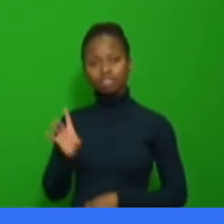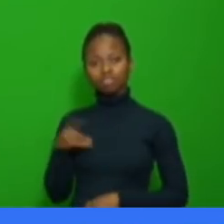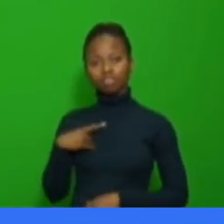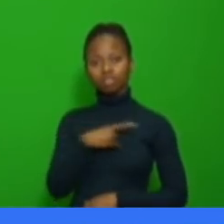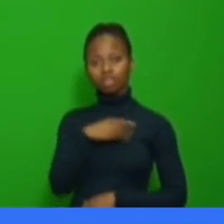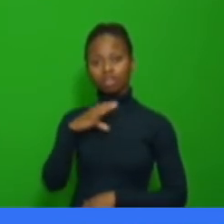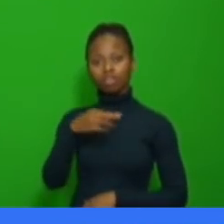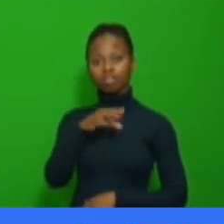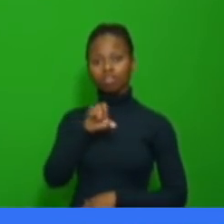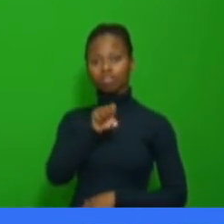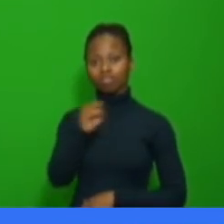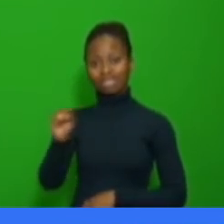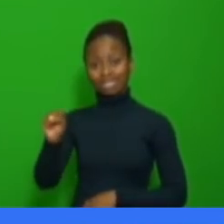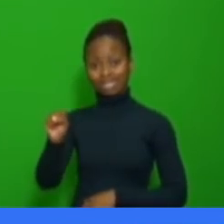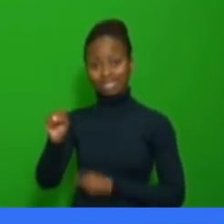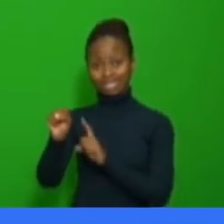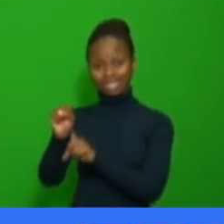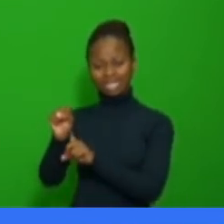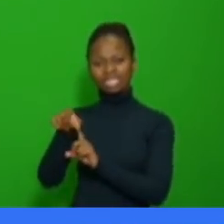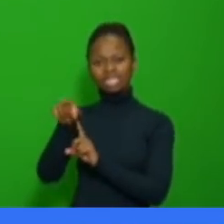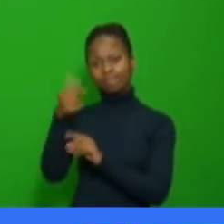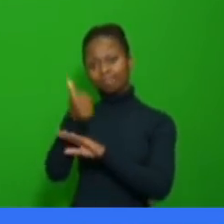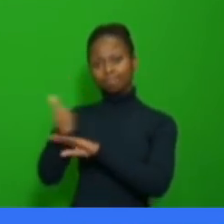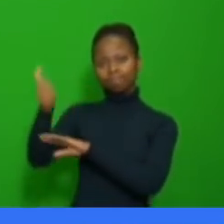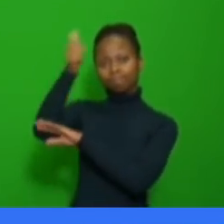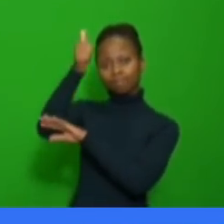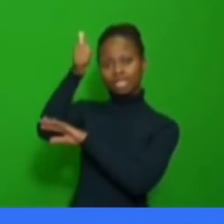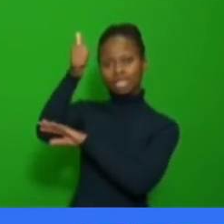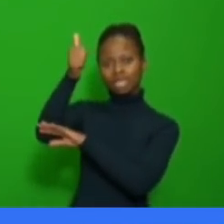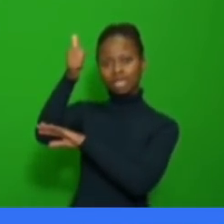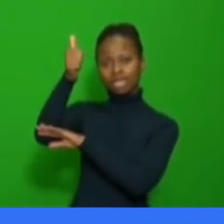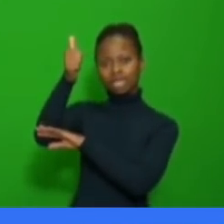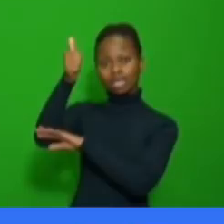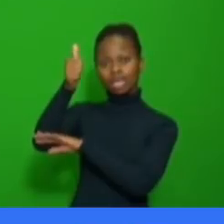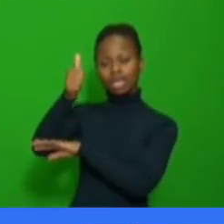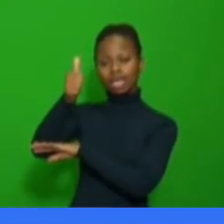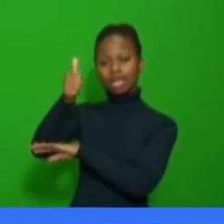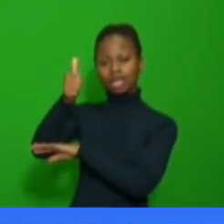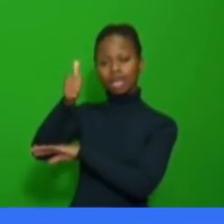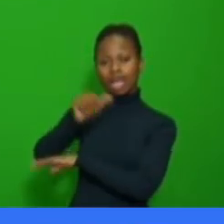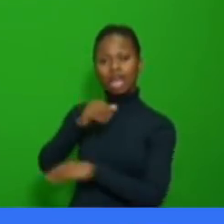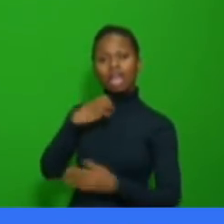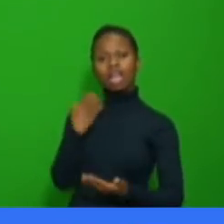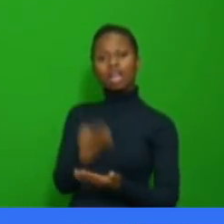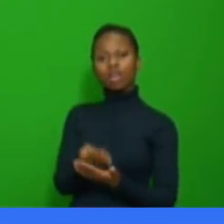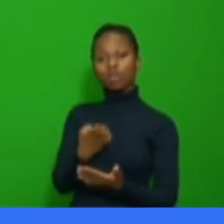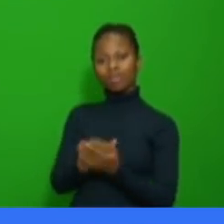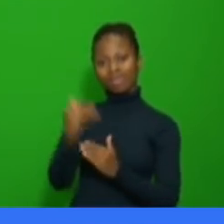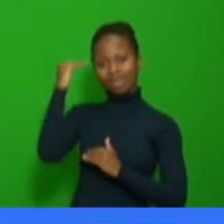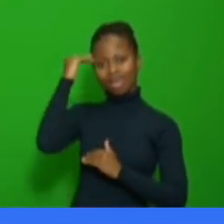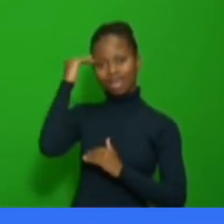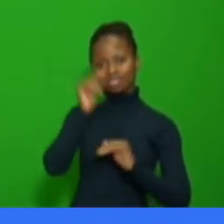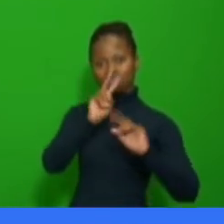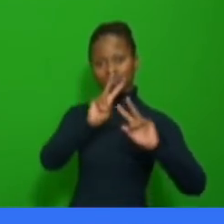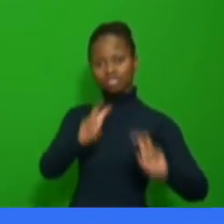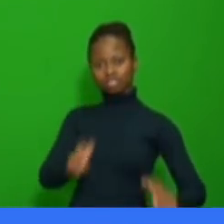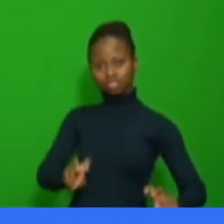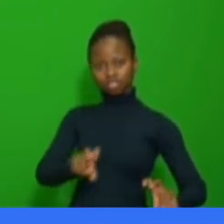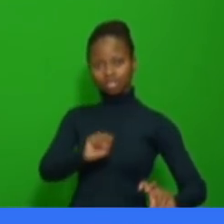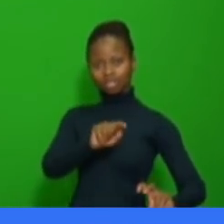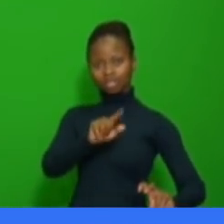Chris Lowald, who is the deputy head of the Economic Research and Statistics Department in